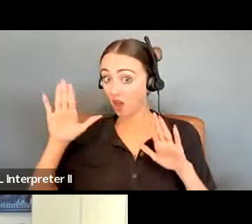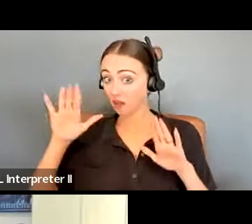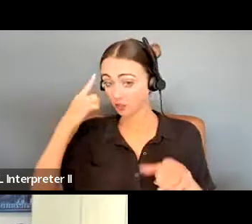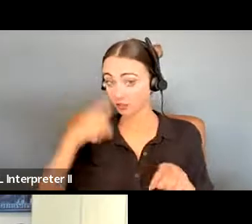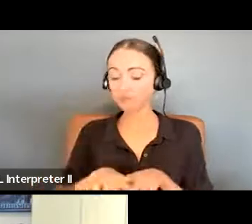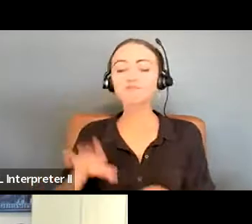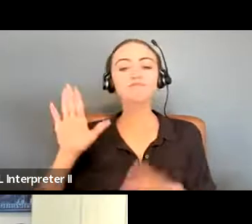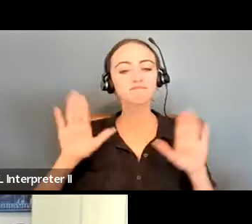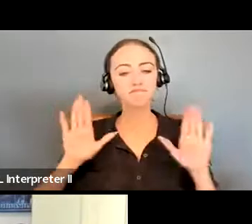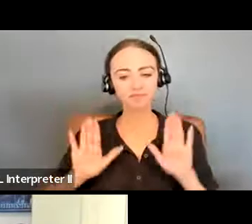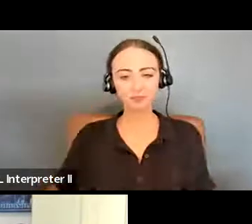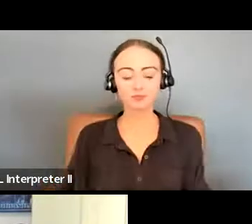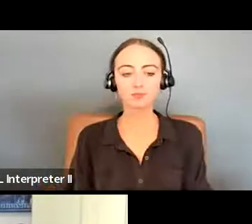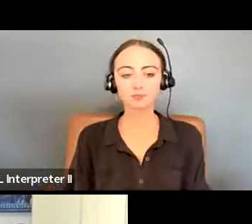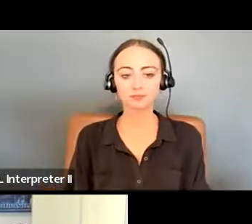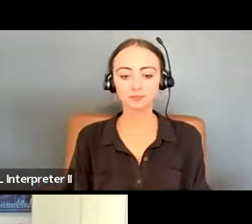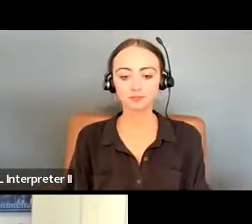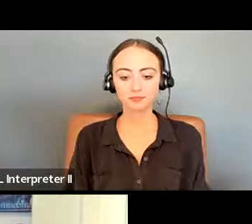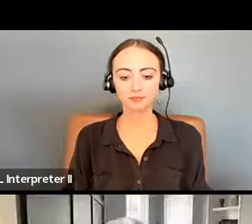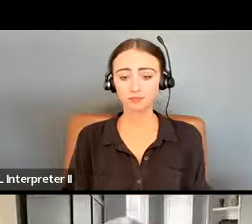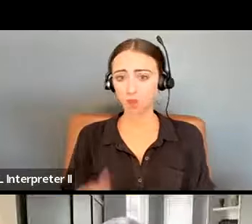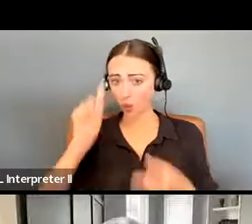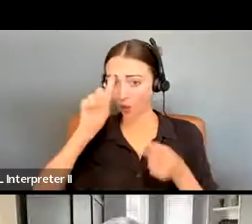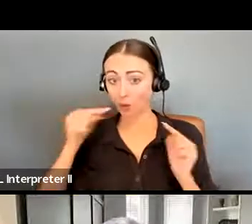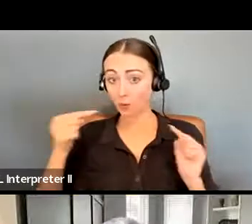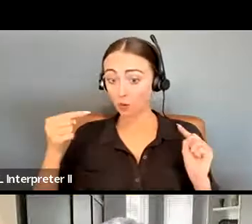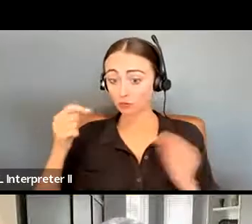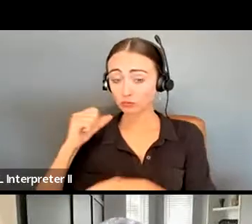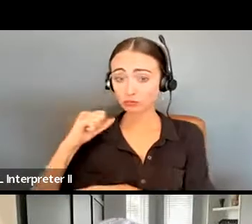Aye. All those opposed?